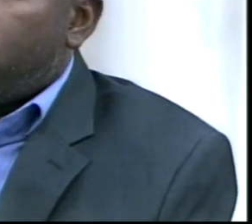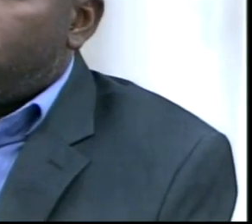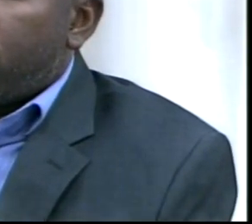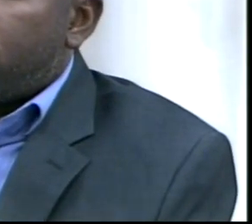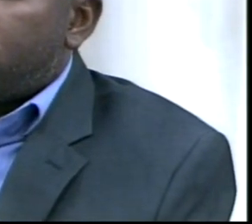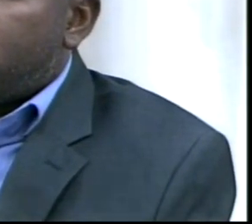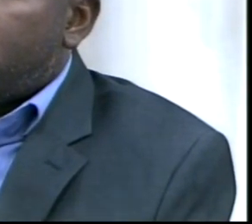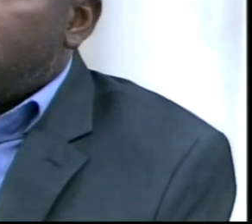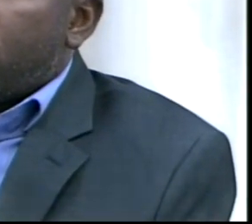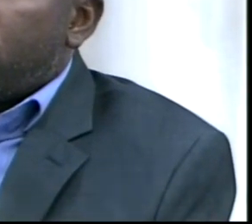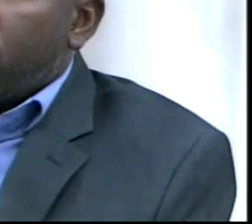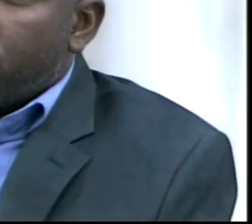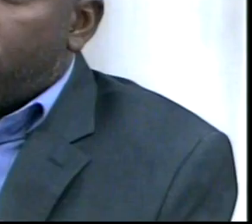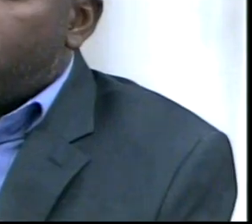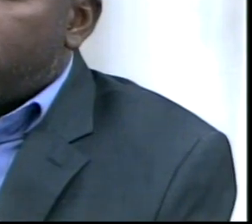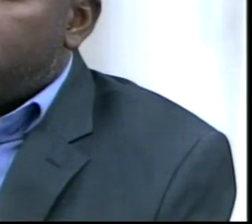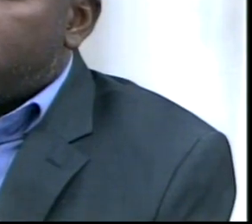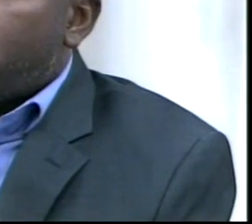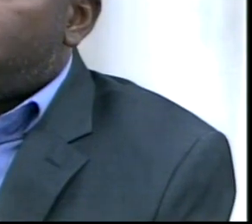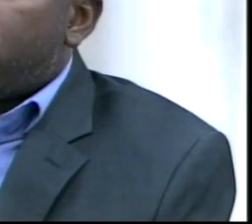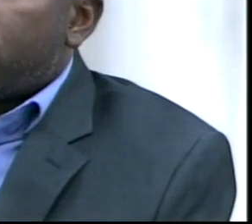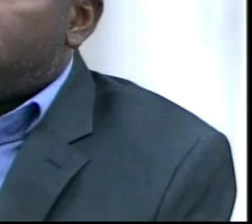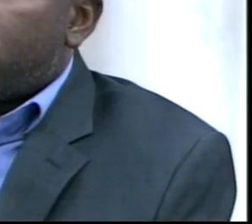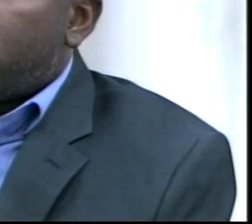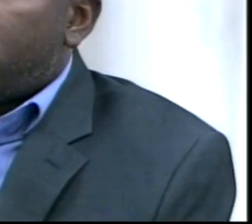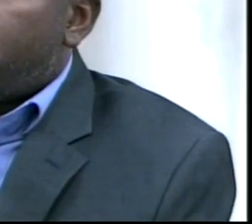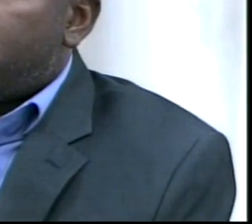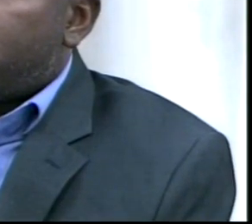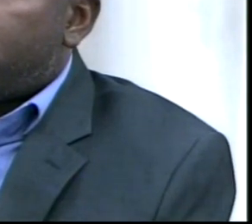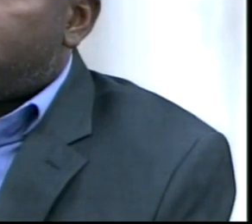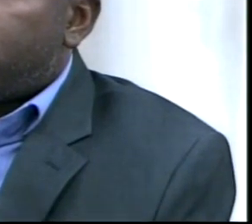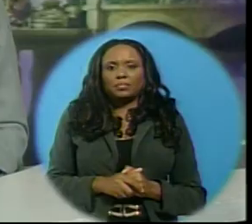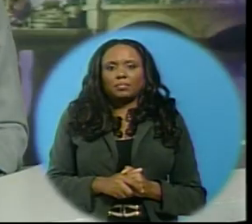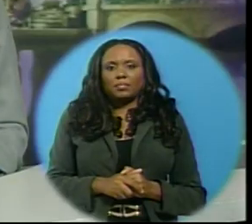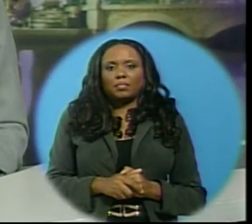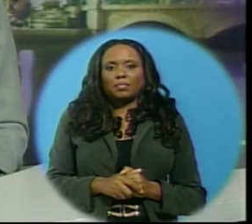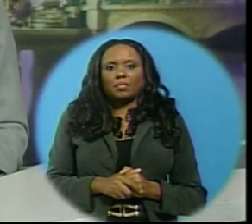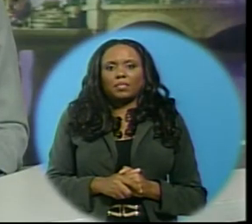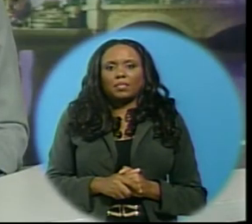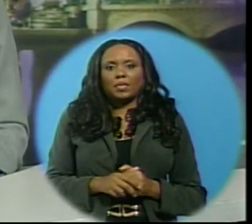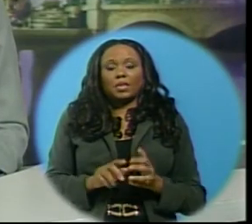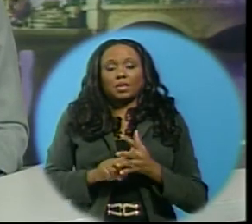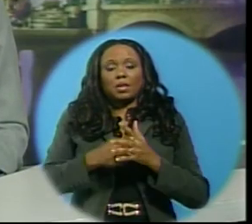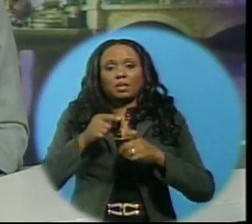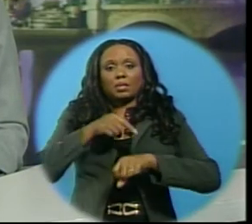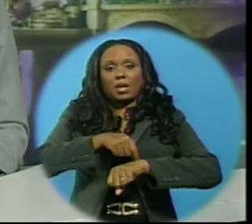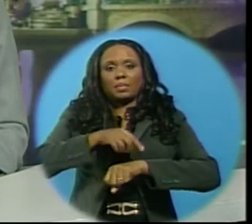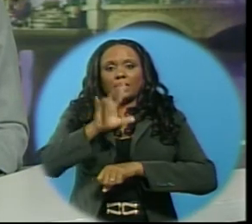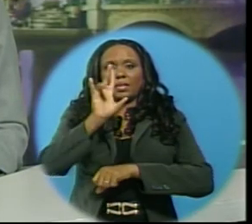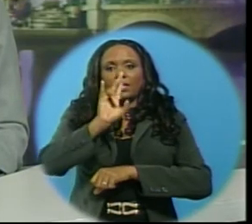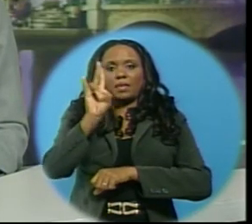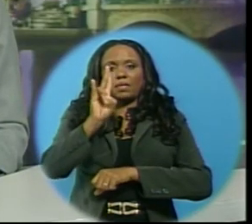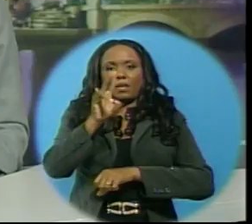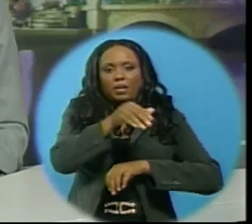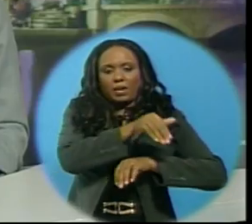to bring the road tennis to different communities, not traditional areas. Start time is set for